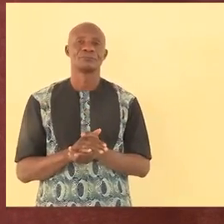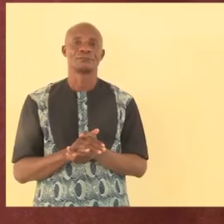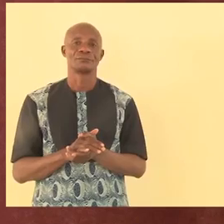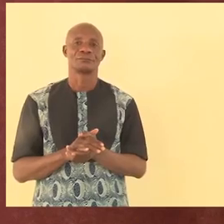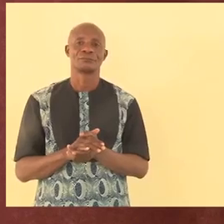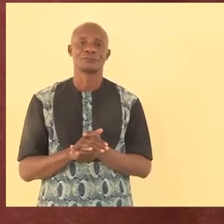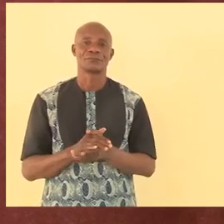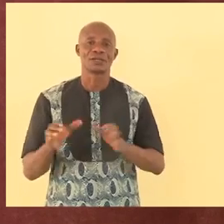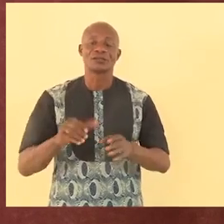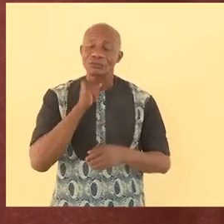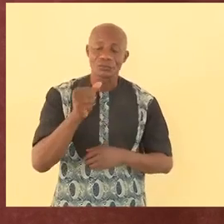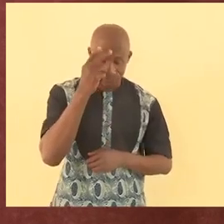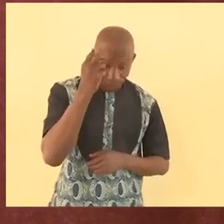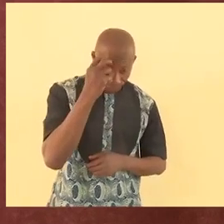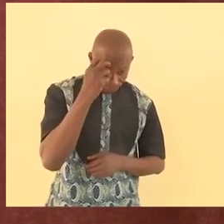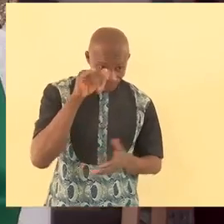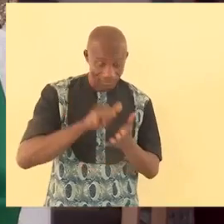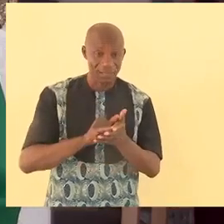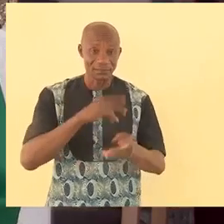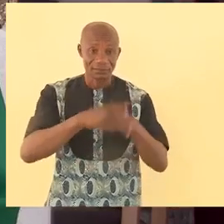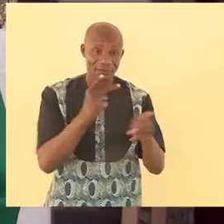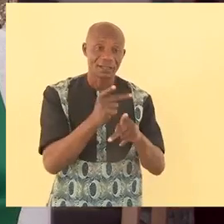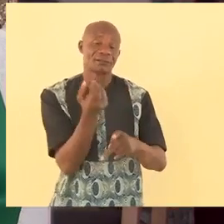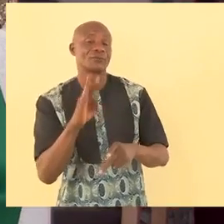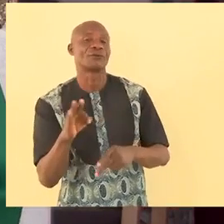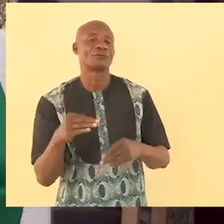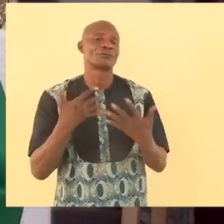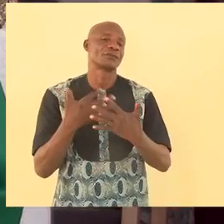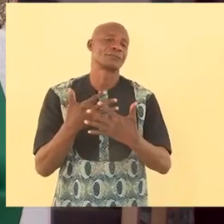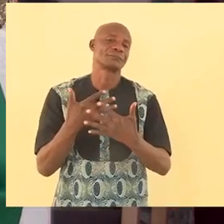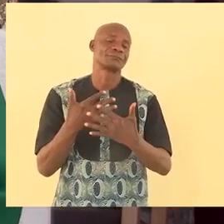I do not sustain any kind so, so that kind of fear